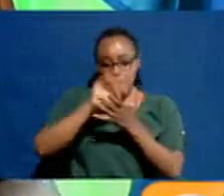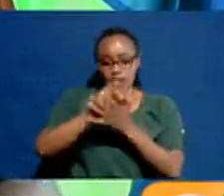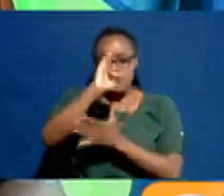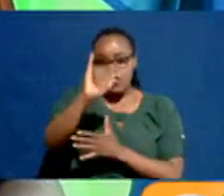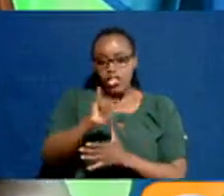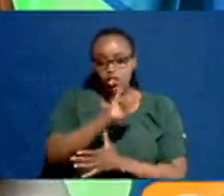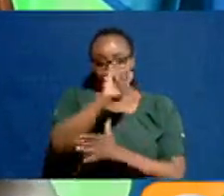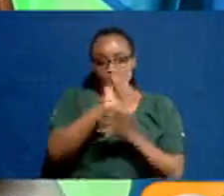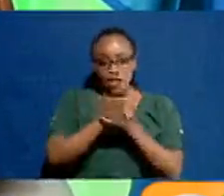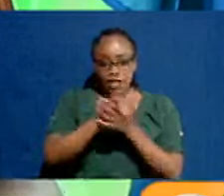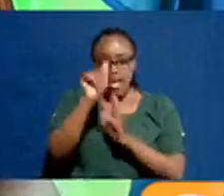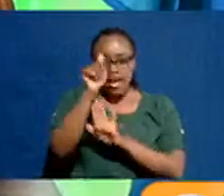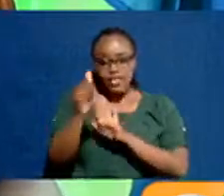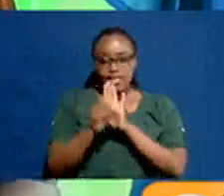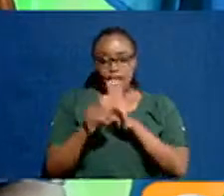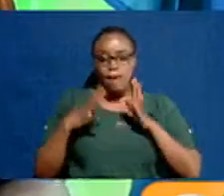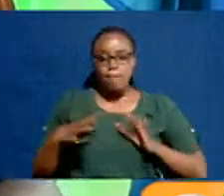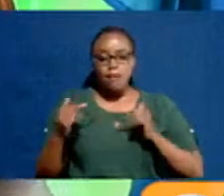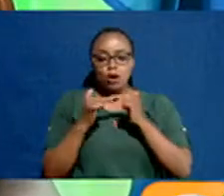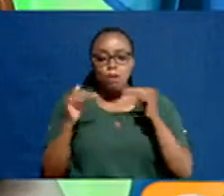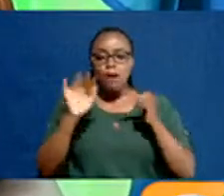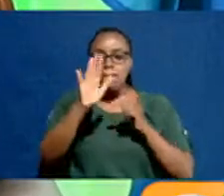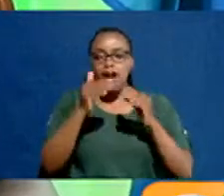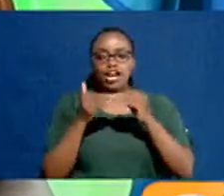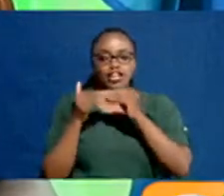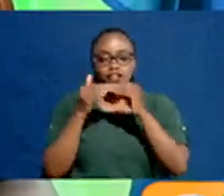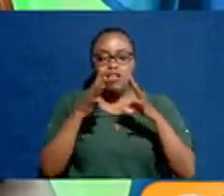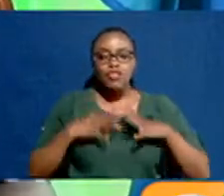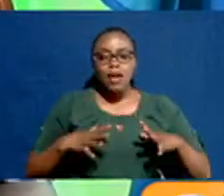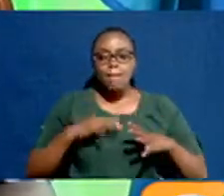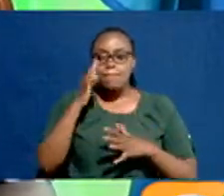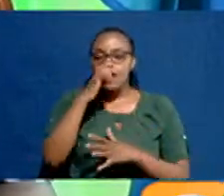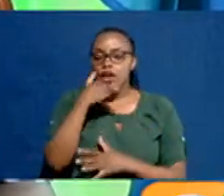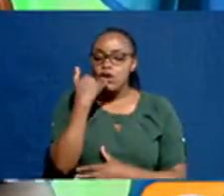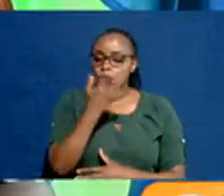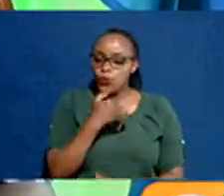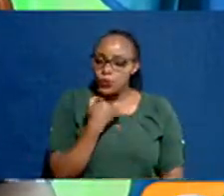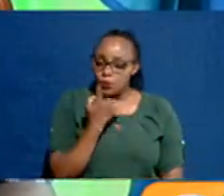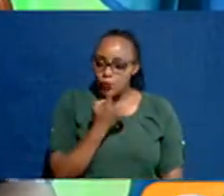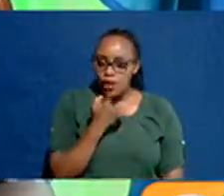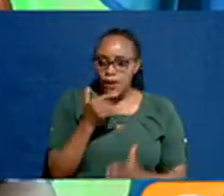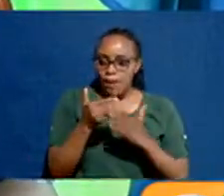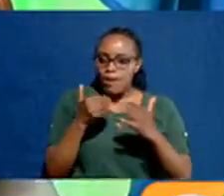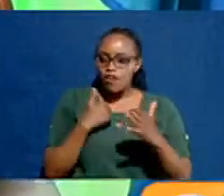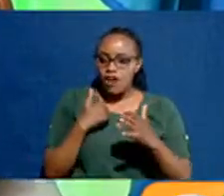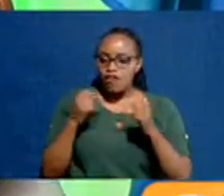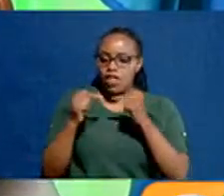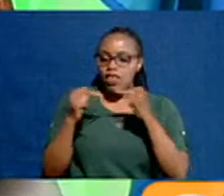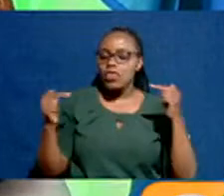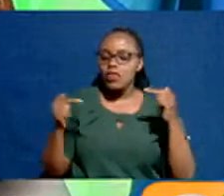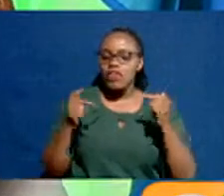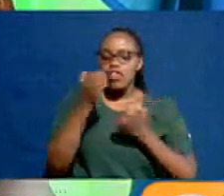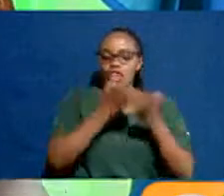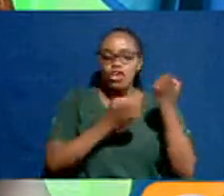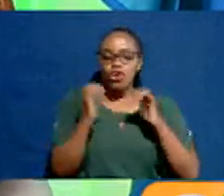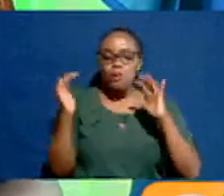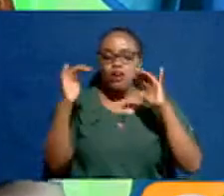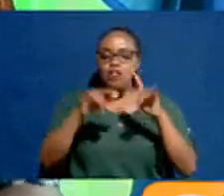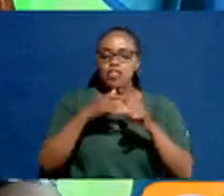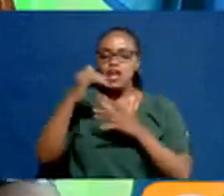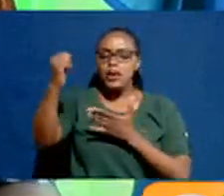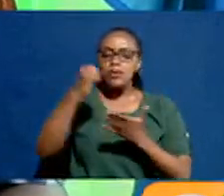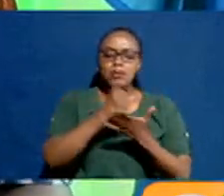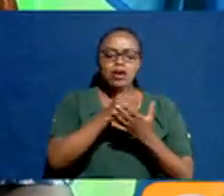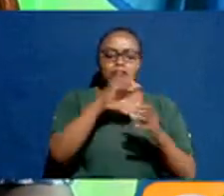agenda, people who had been opposed to his leadership, people who had been opposed to his economic programs. He brought them into his